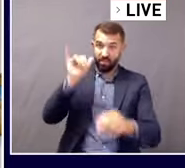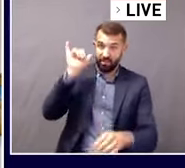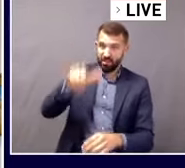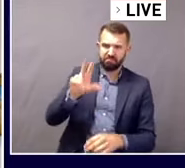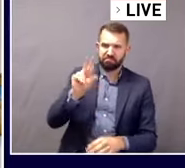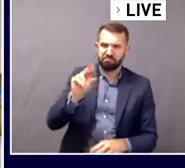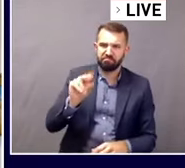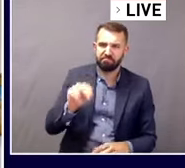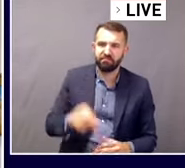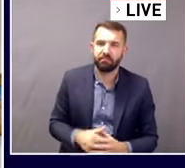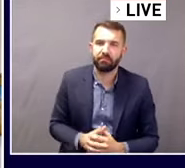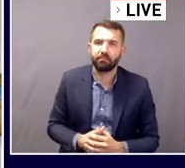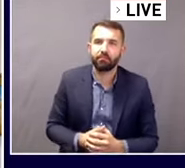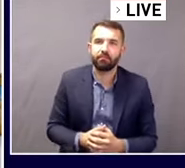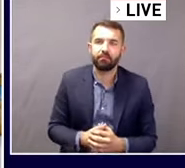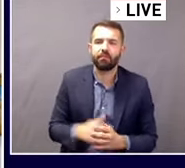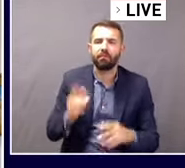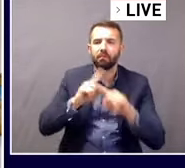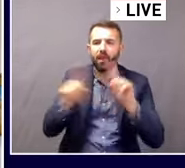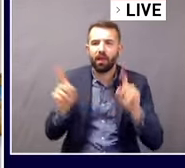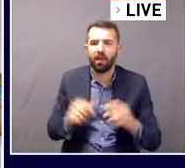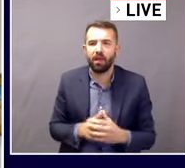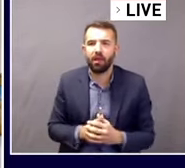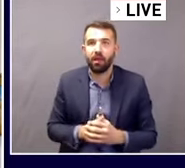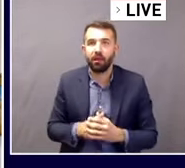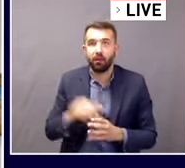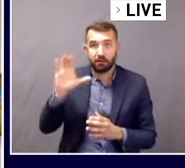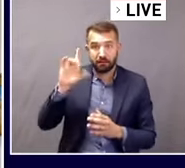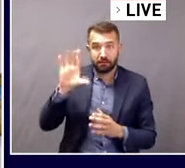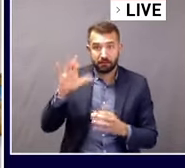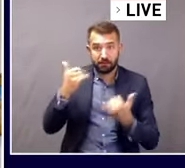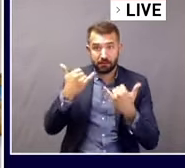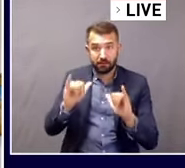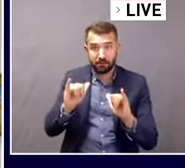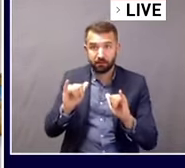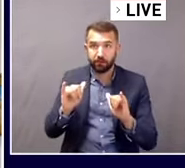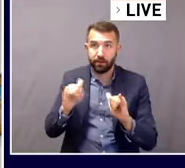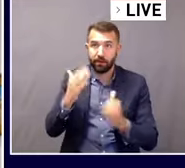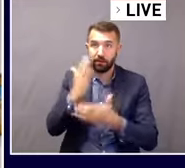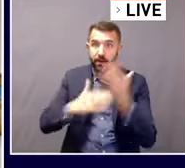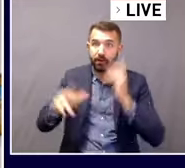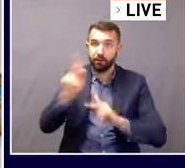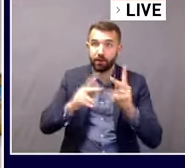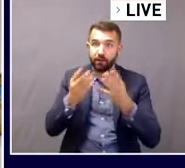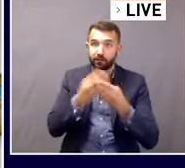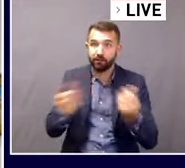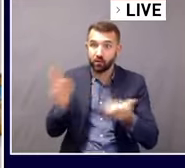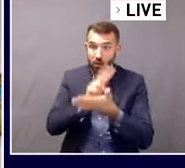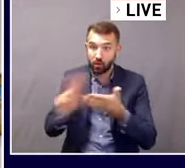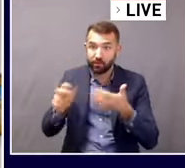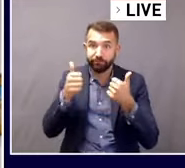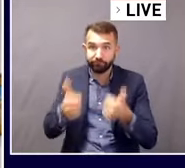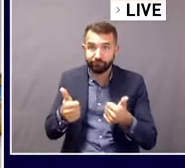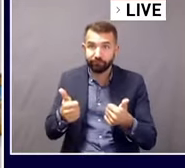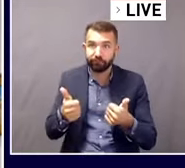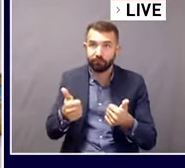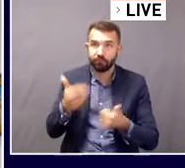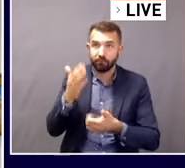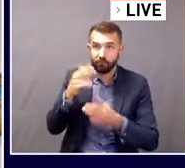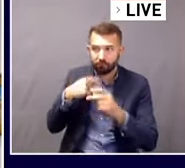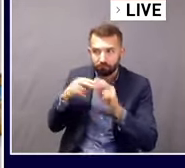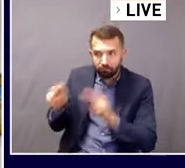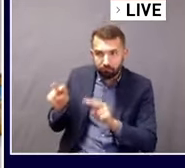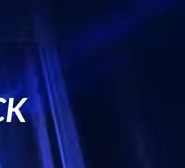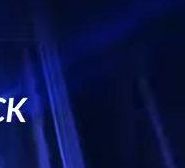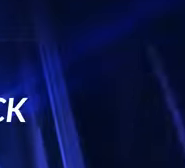to monitor if people are going on past the 2-week period and not recovering? Do they continue to receive monitoring? We monitor our